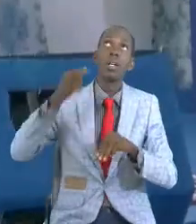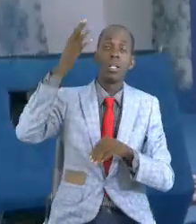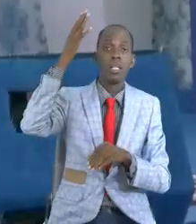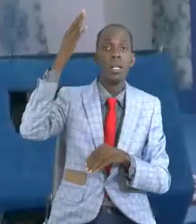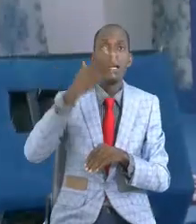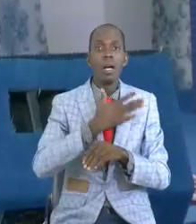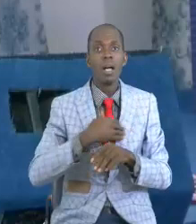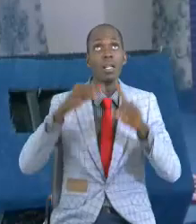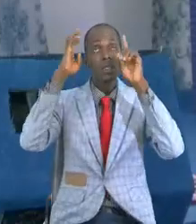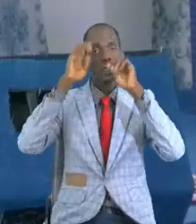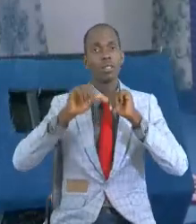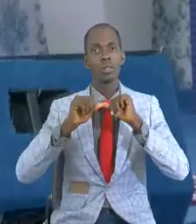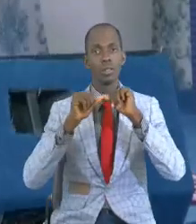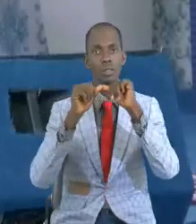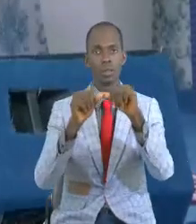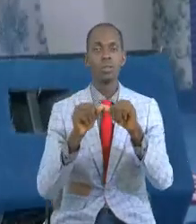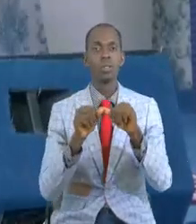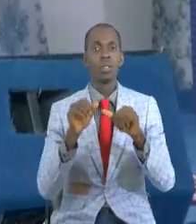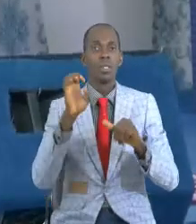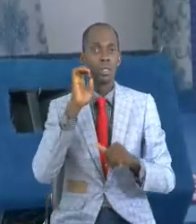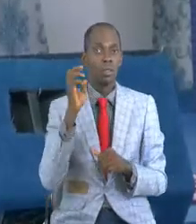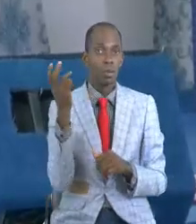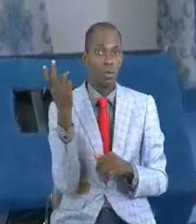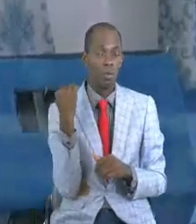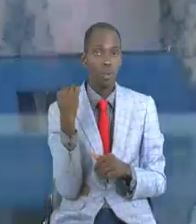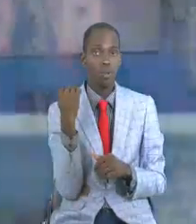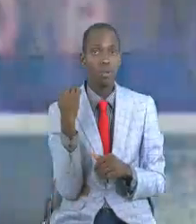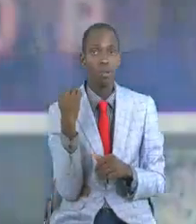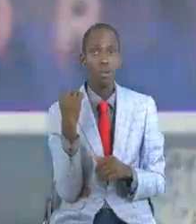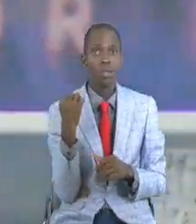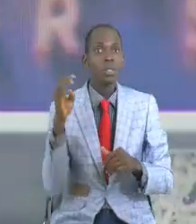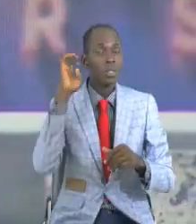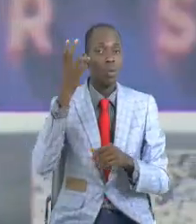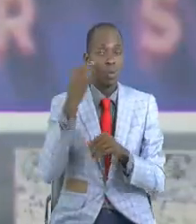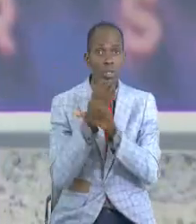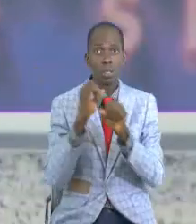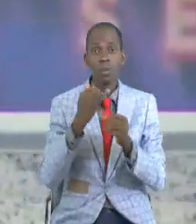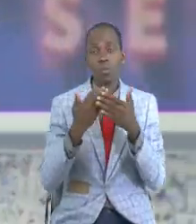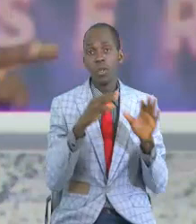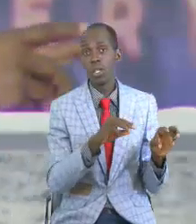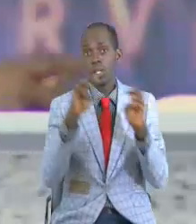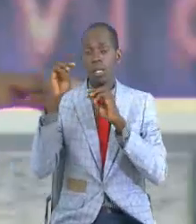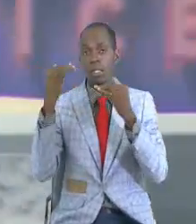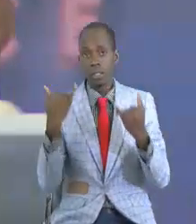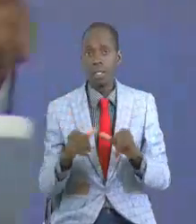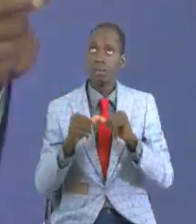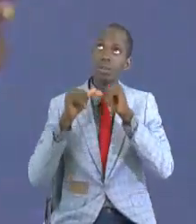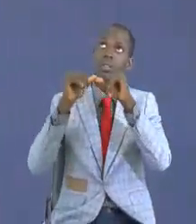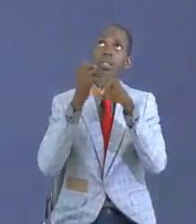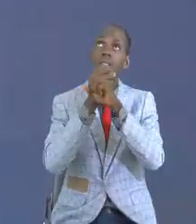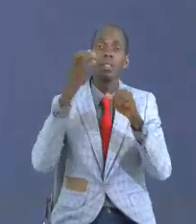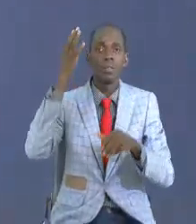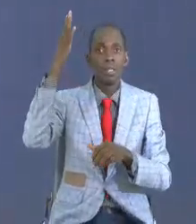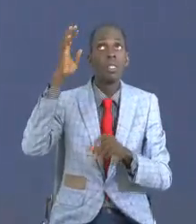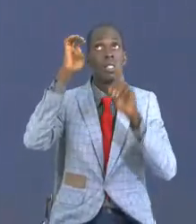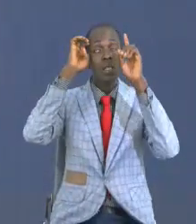was saving before he left, and now he's still saving because he continues ever. He